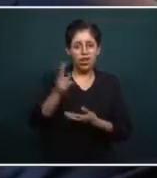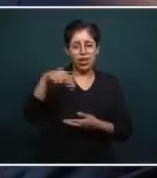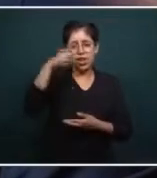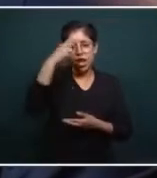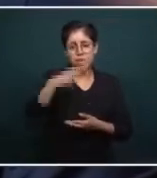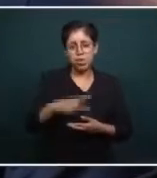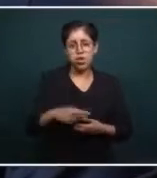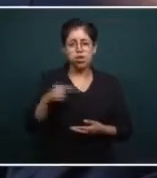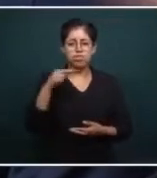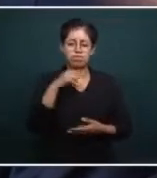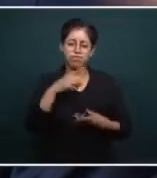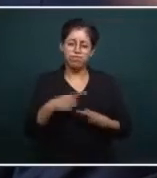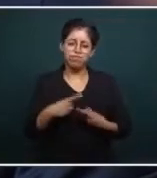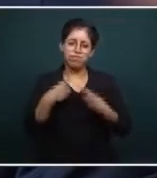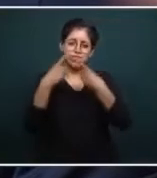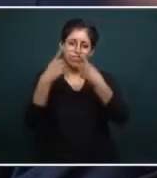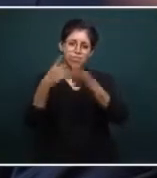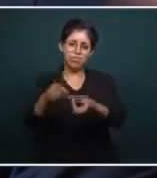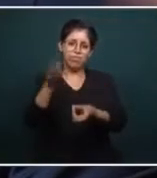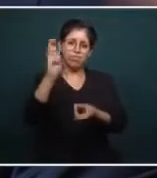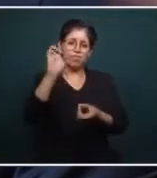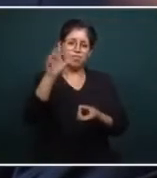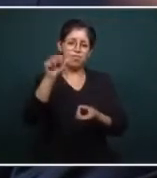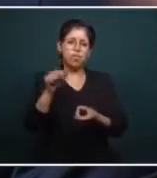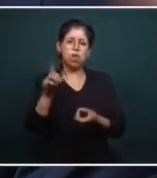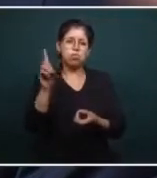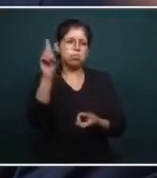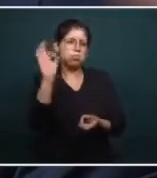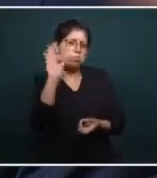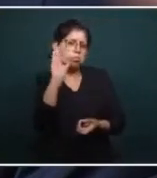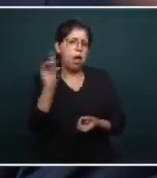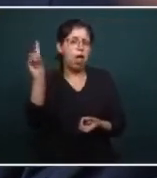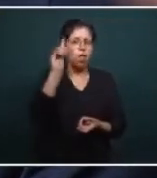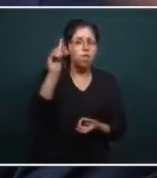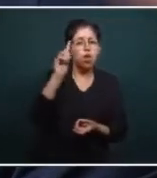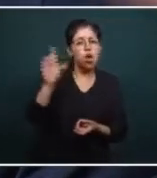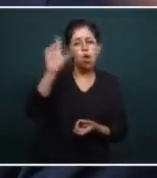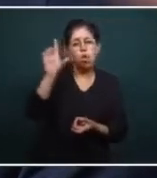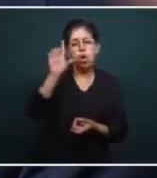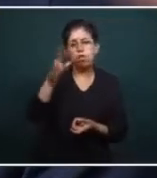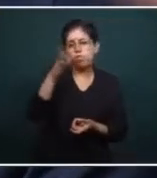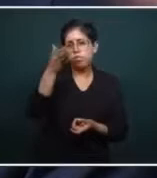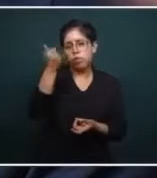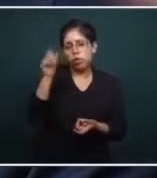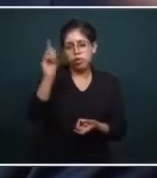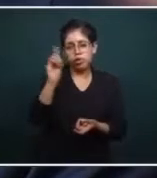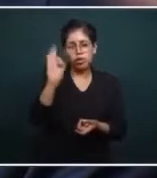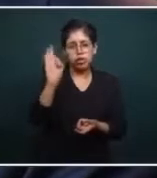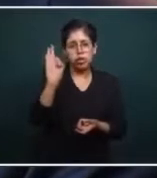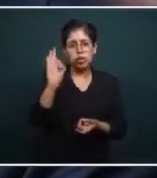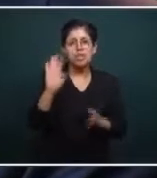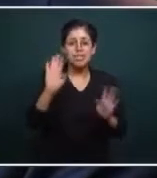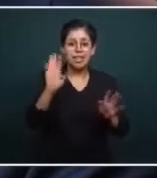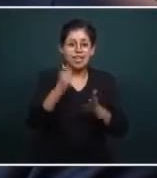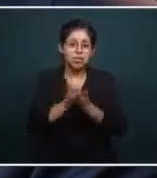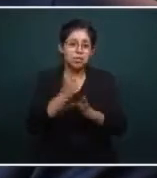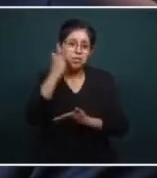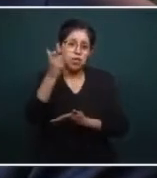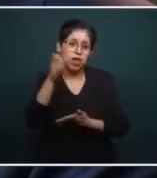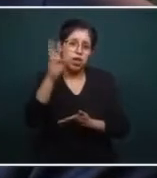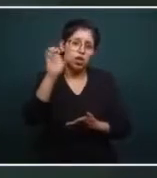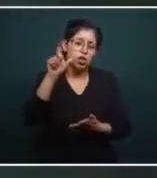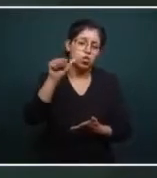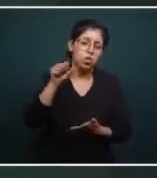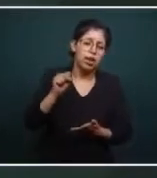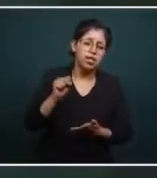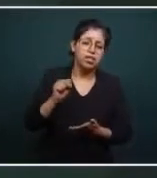return el domingo, el on lunes, Sunday or en 8 Monday, días, 8 days, van a tener ya they will already have